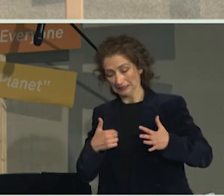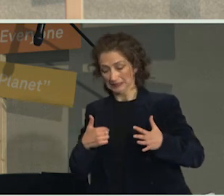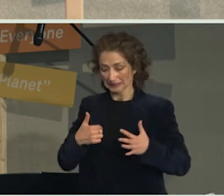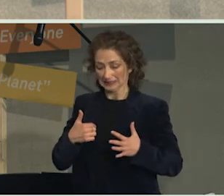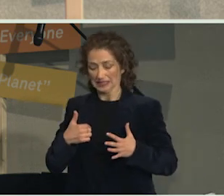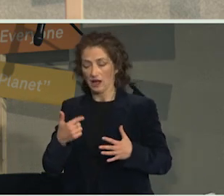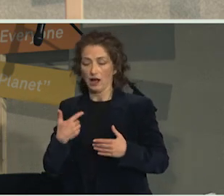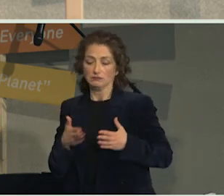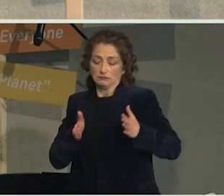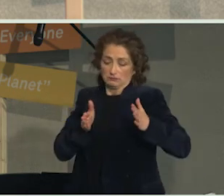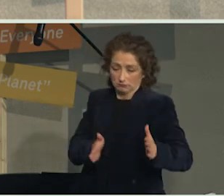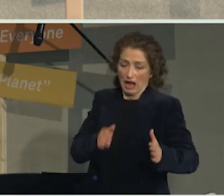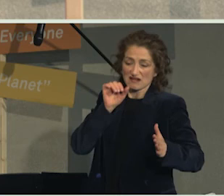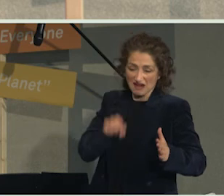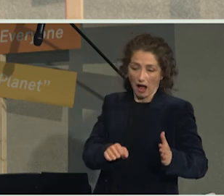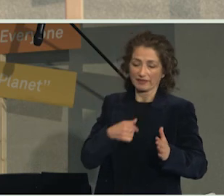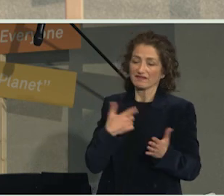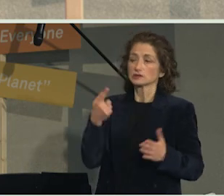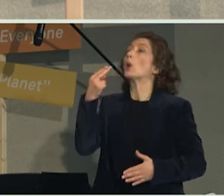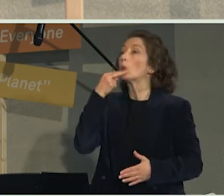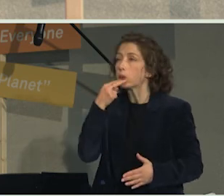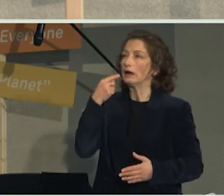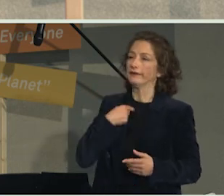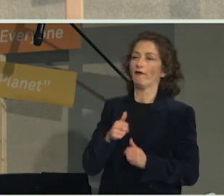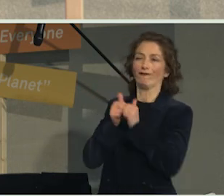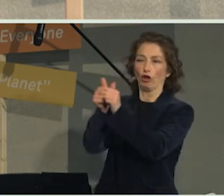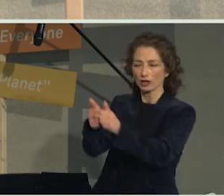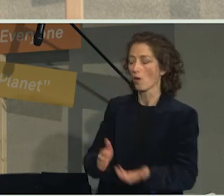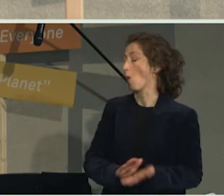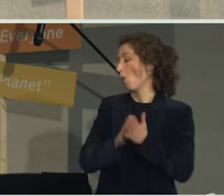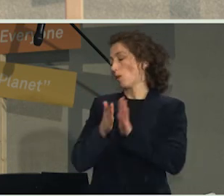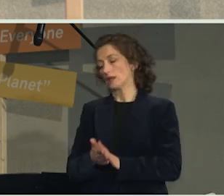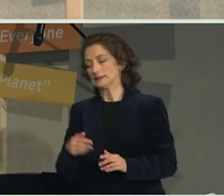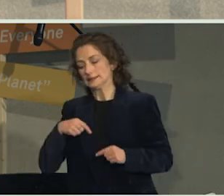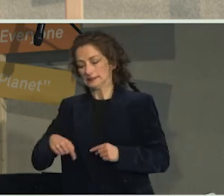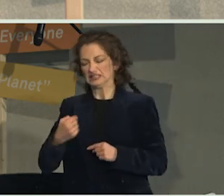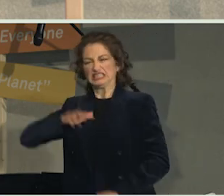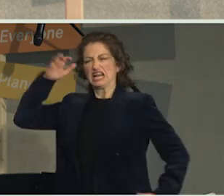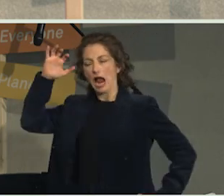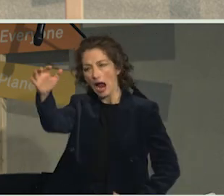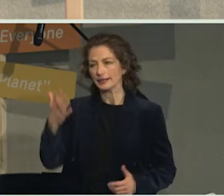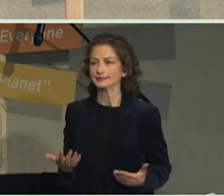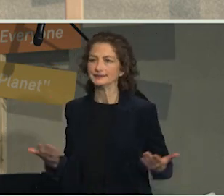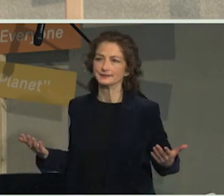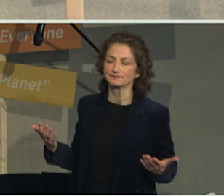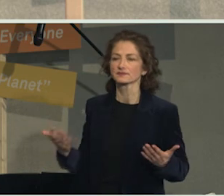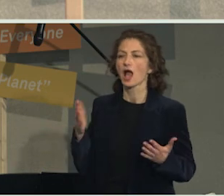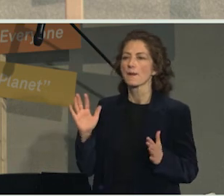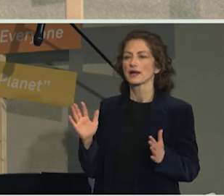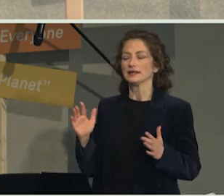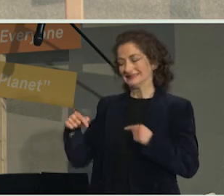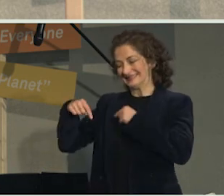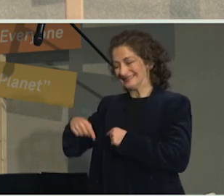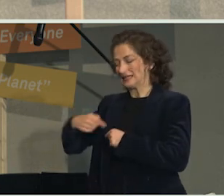discordant tune. I might have refused to abide by this asymmetrical expectation, but that me was not